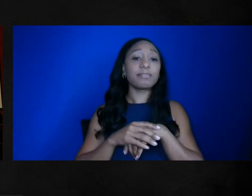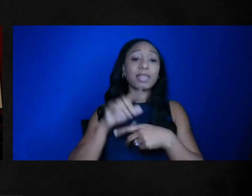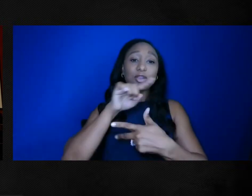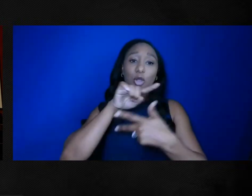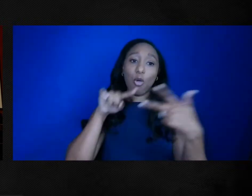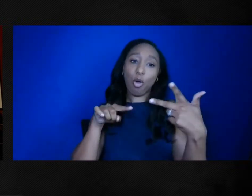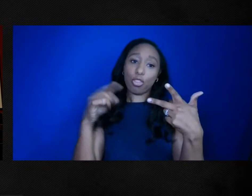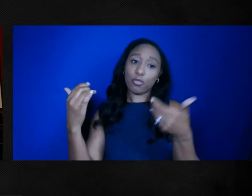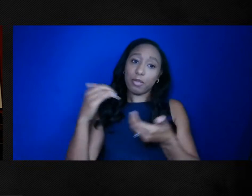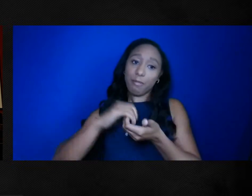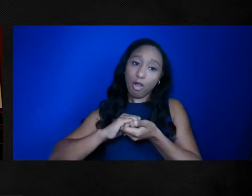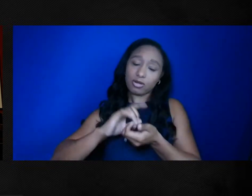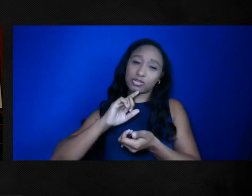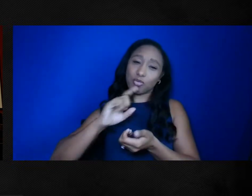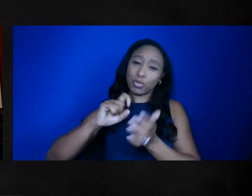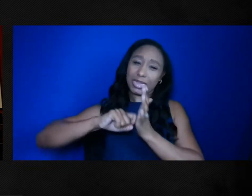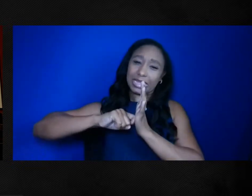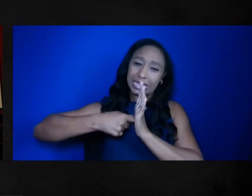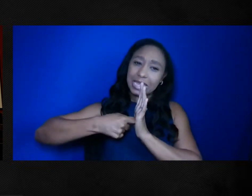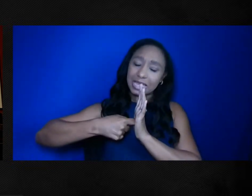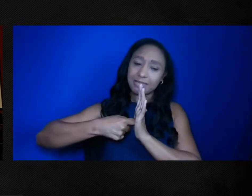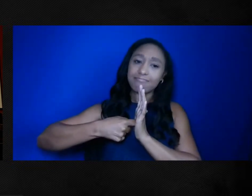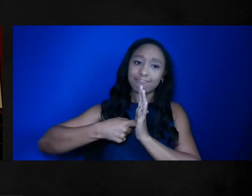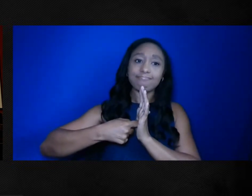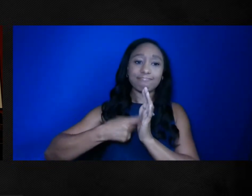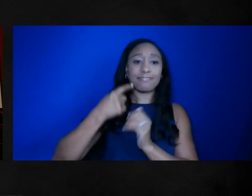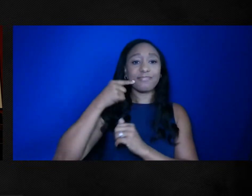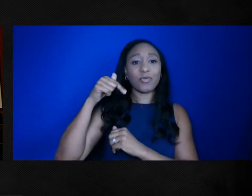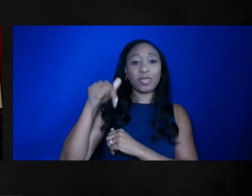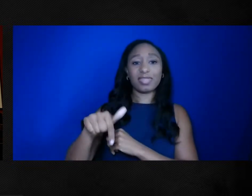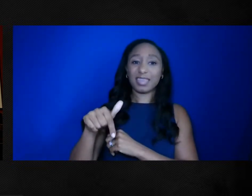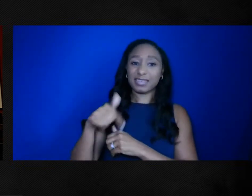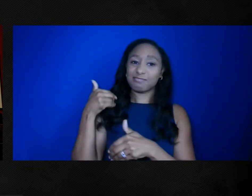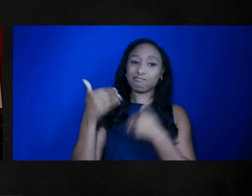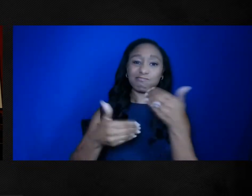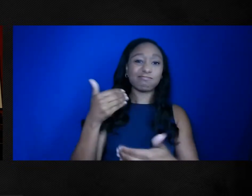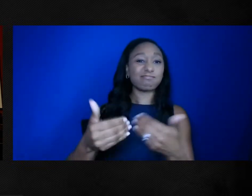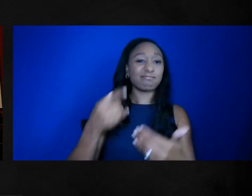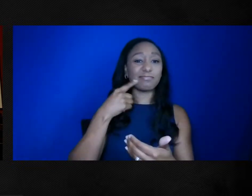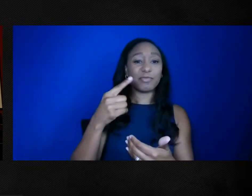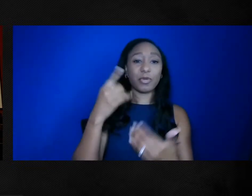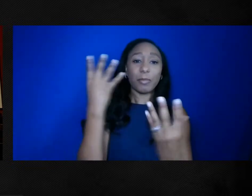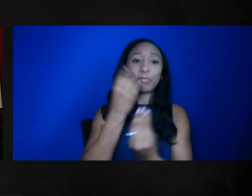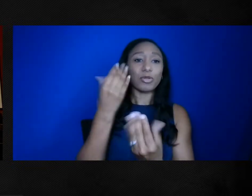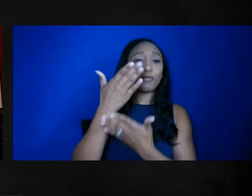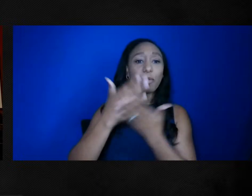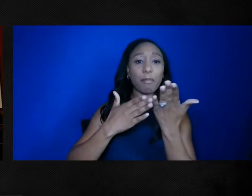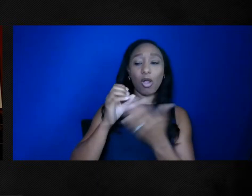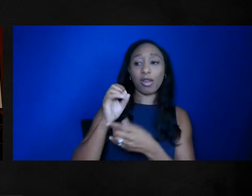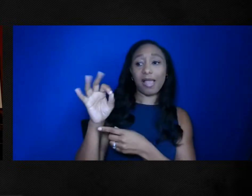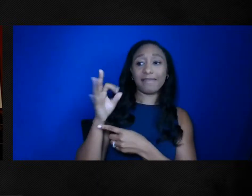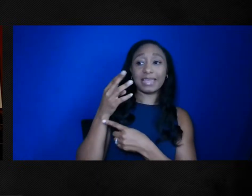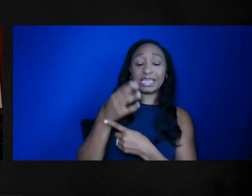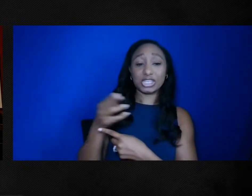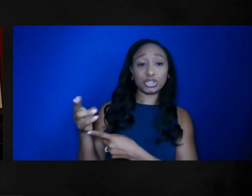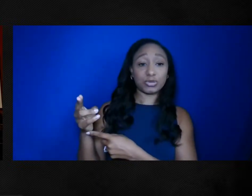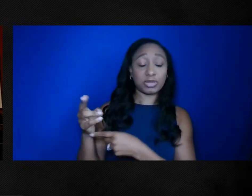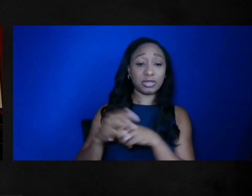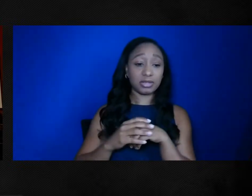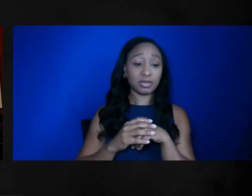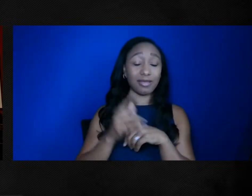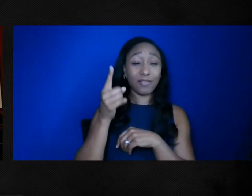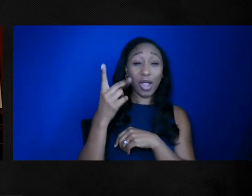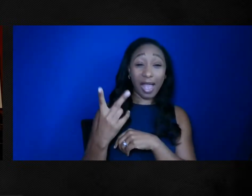partners are keen to share Maryland's 4 centuries of dramatic history. With over half a century in the Maryland